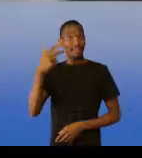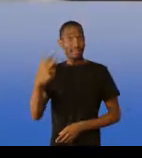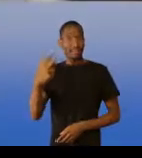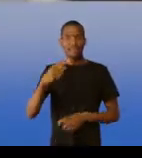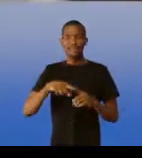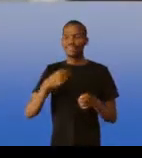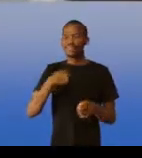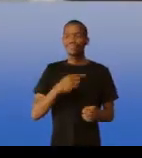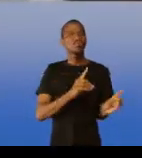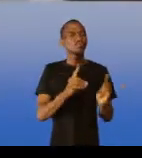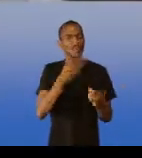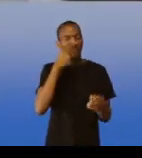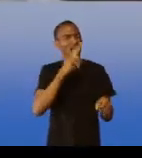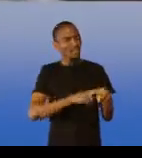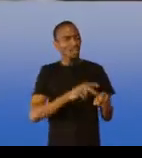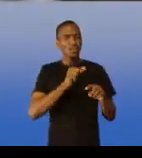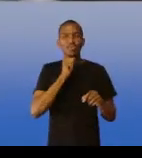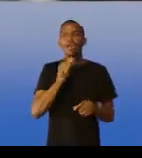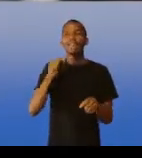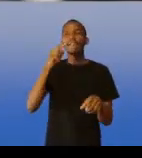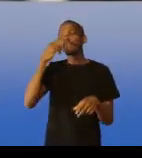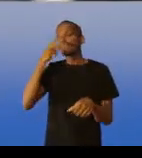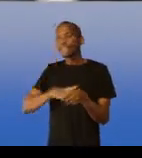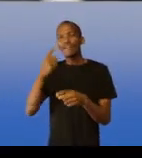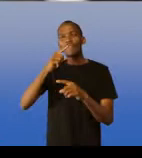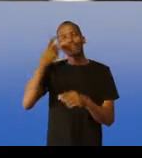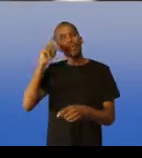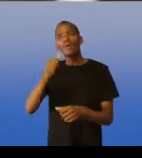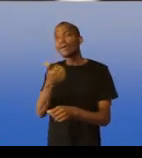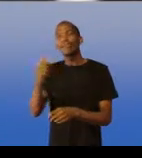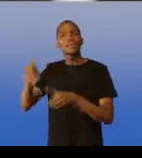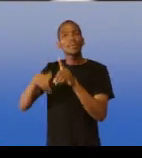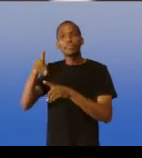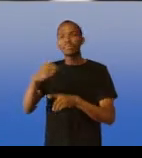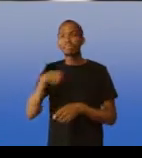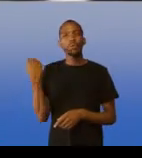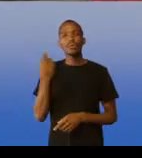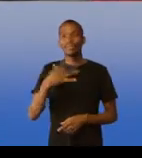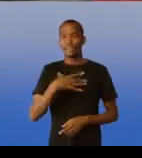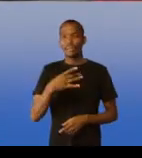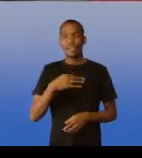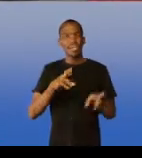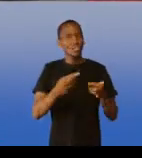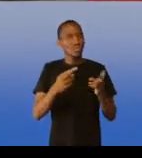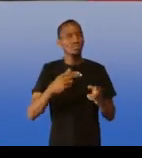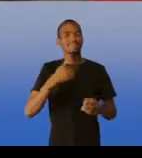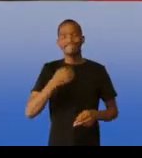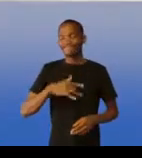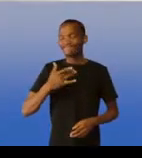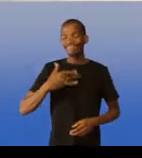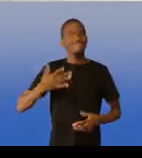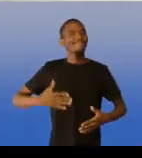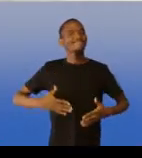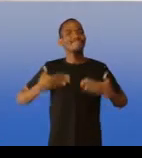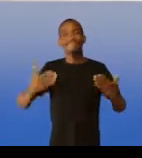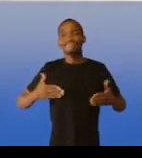fun for most people. My favorite thing to do is to go on radio and talk to various people. That's what I do. That's what gives me more joy.